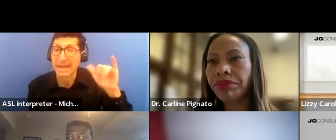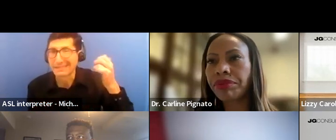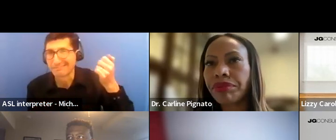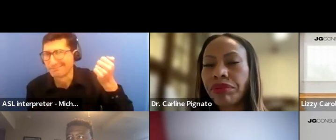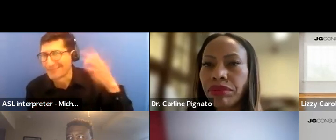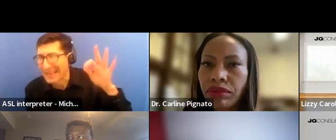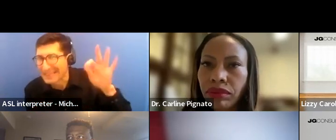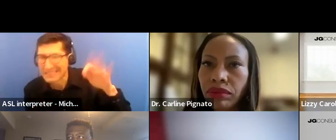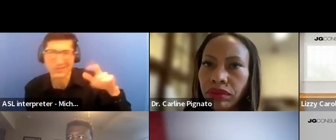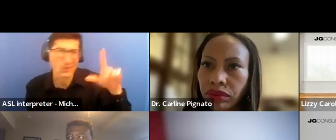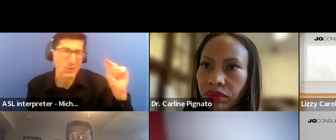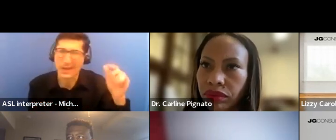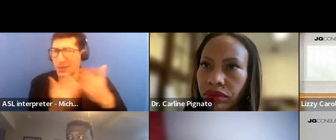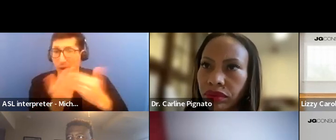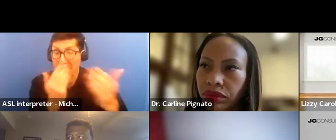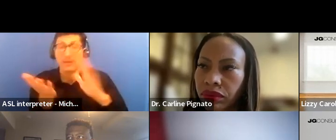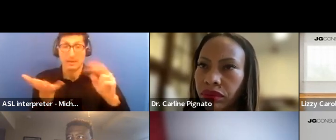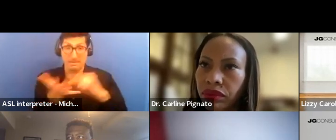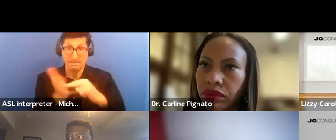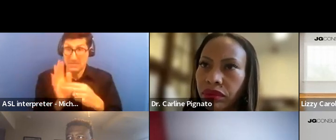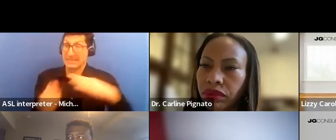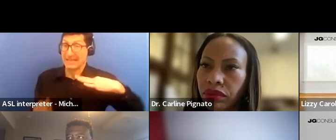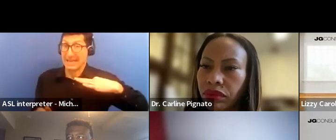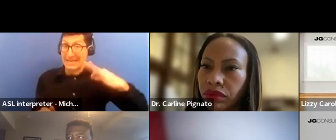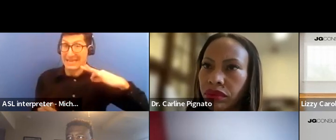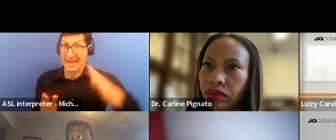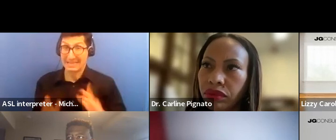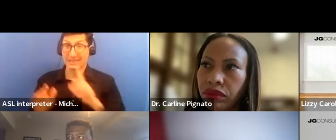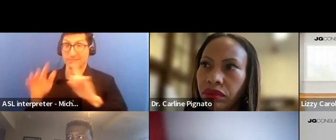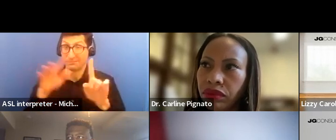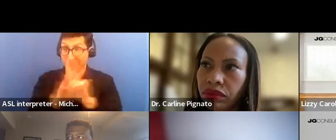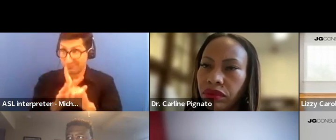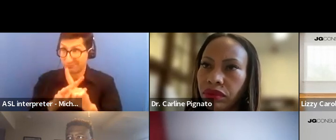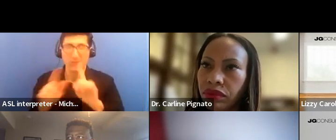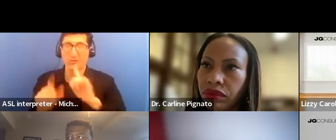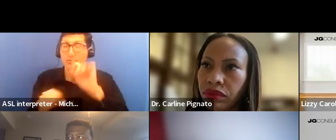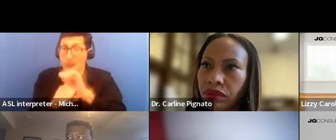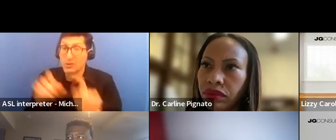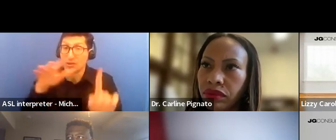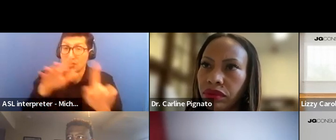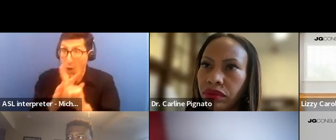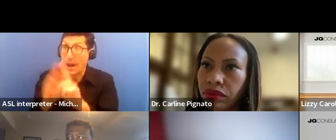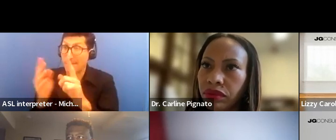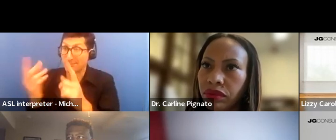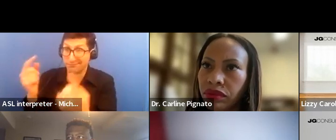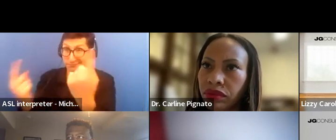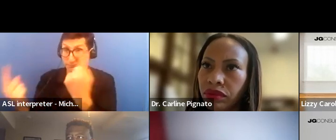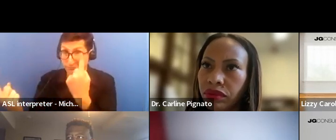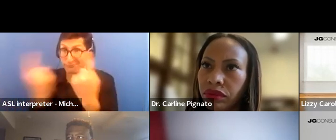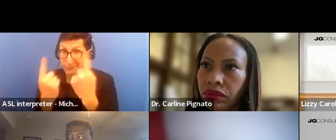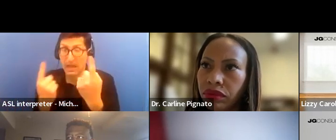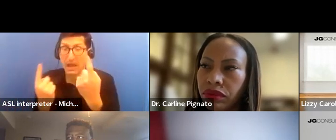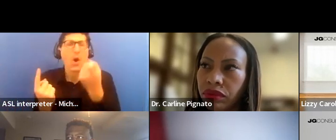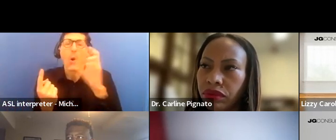it is that the date where candidates will actually be there and we will be interviewing candidates? Or is that where it's